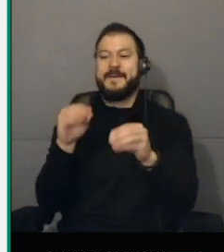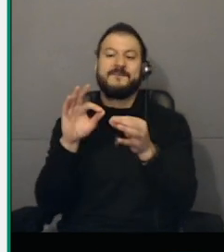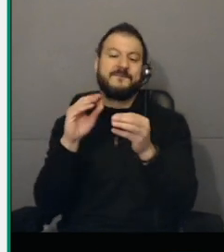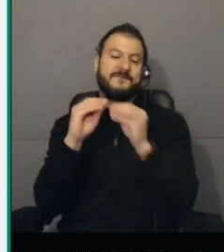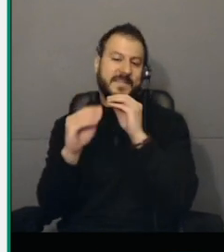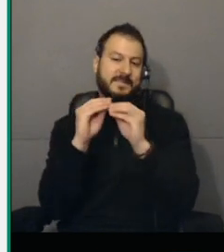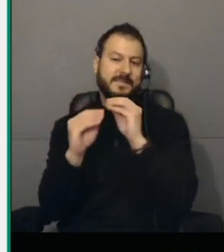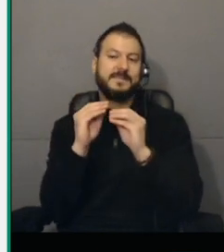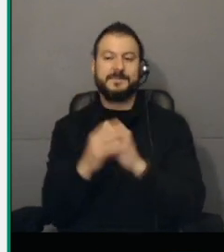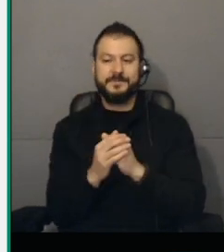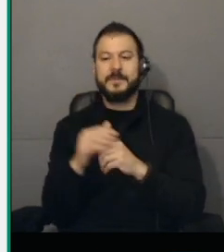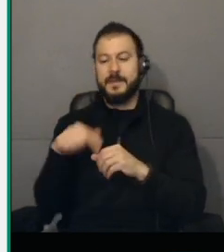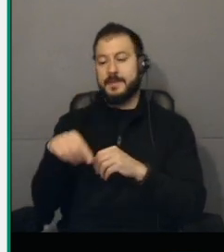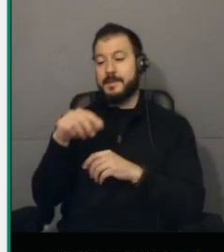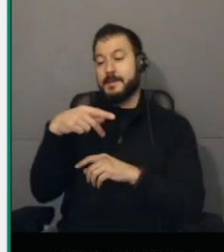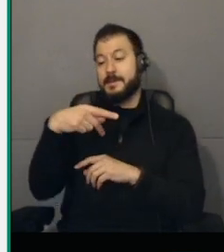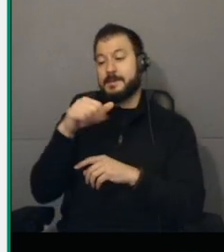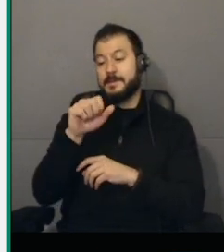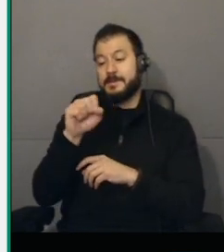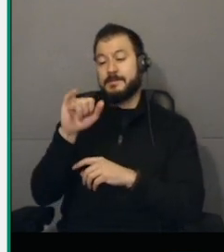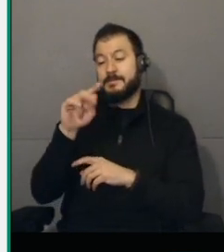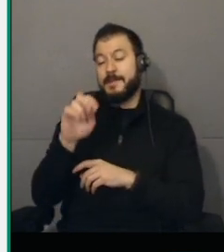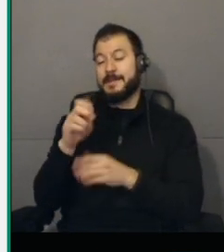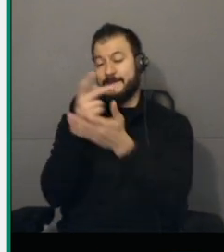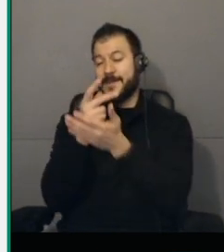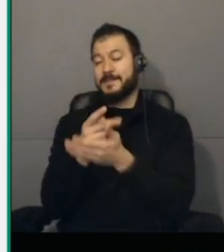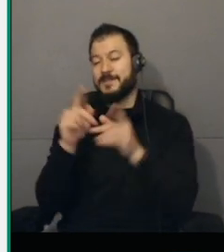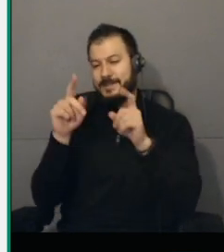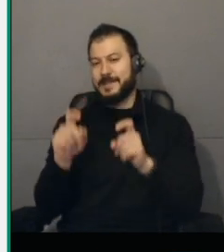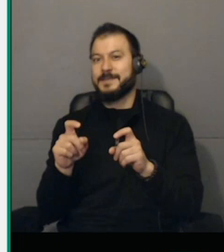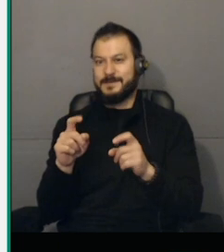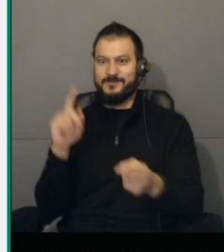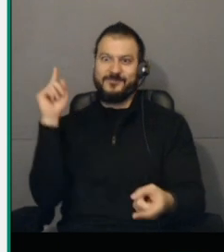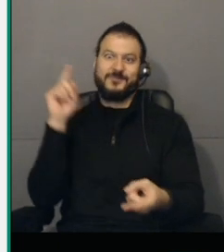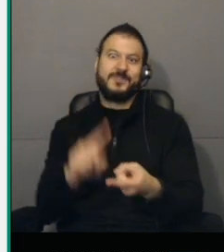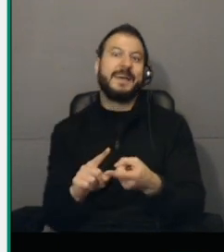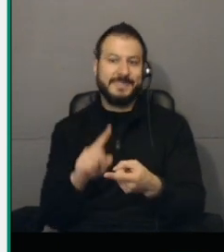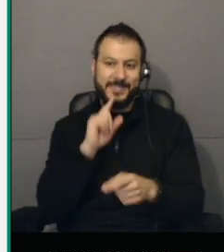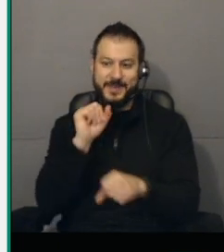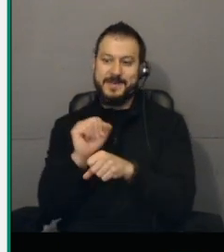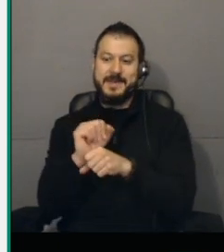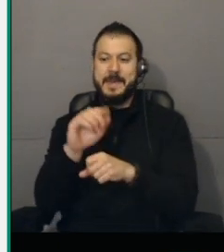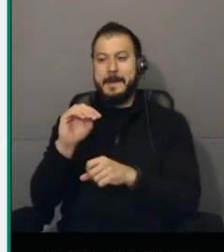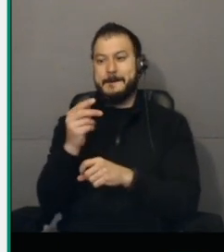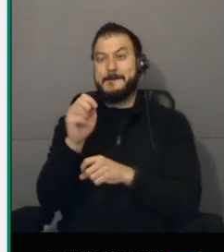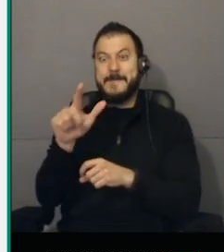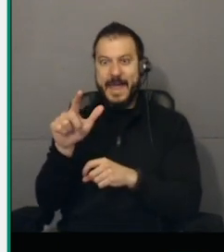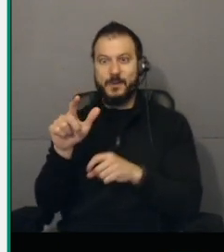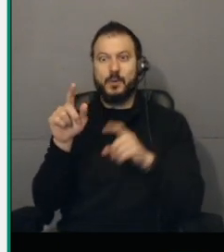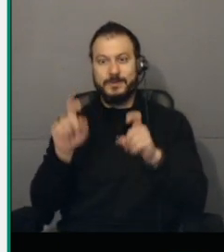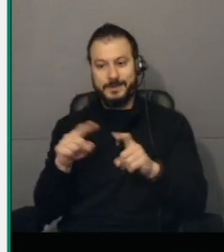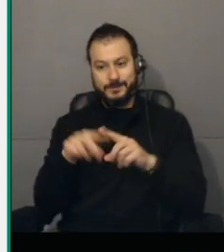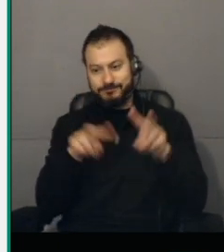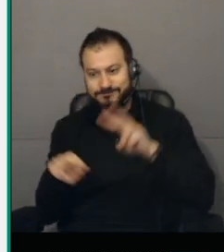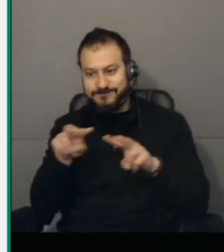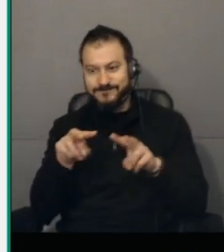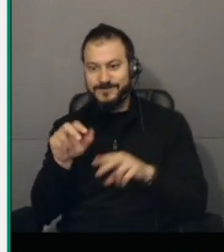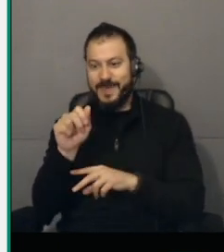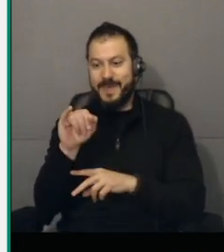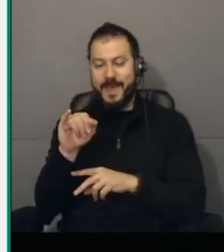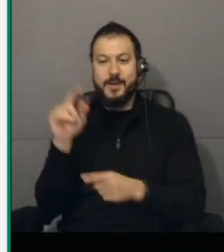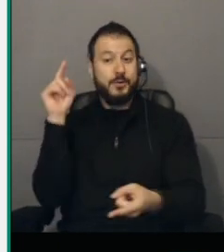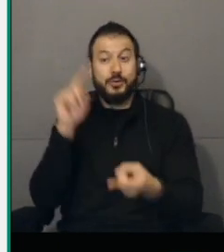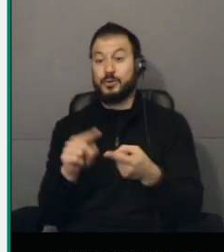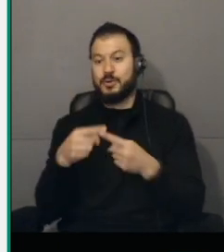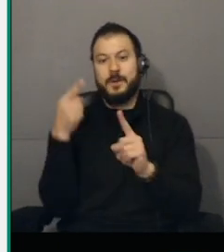fixes. This passive validation test case has drastically reduced the manual effort to test forces driving AI. It's actually been